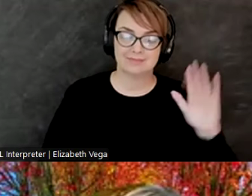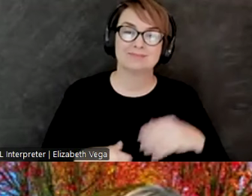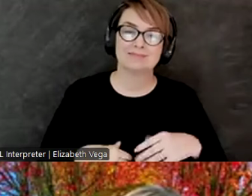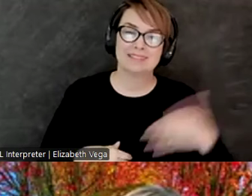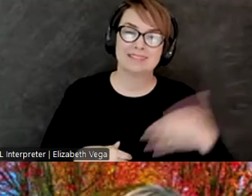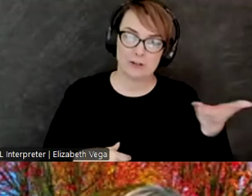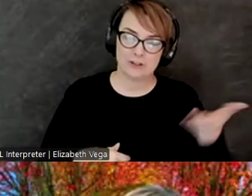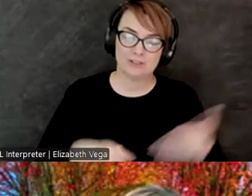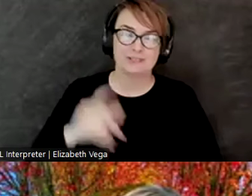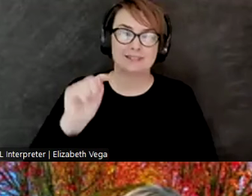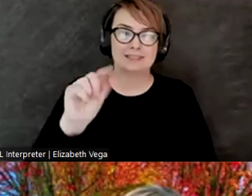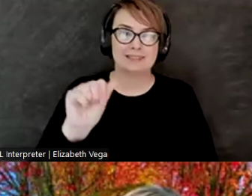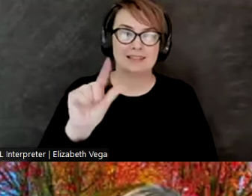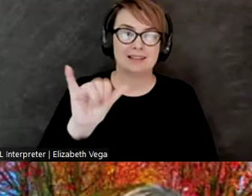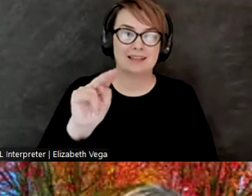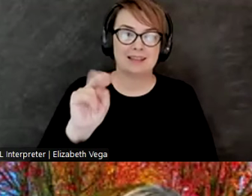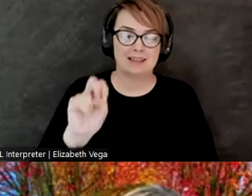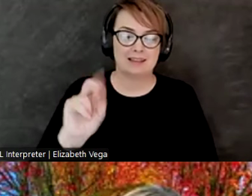Talene Kachadorian.